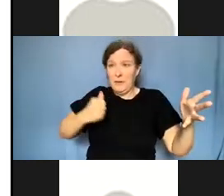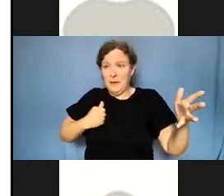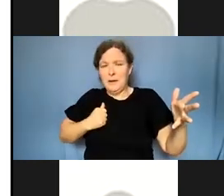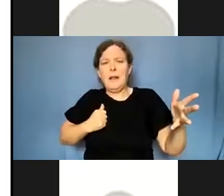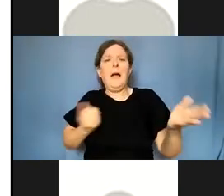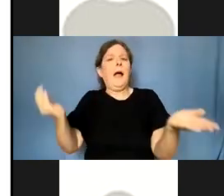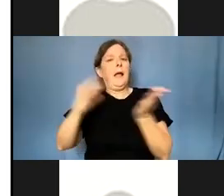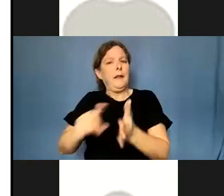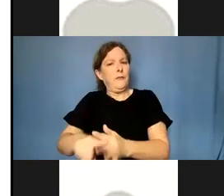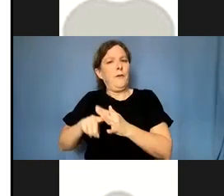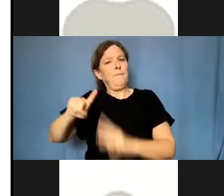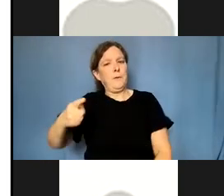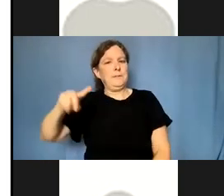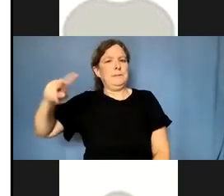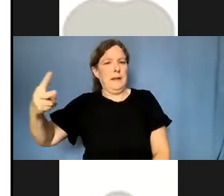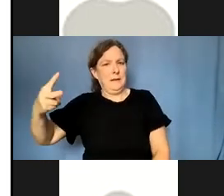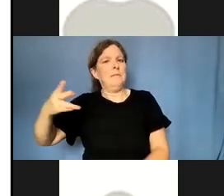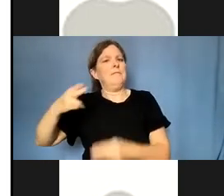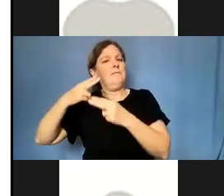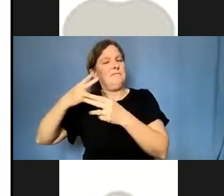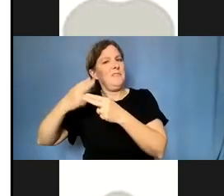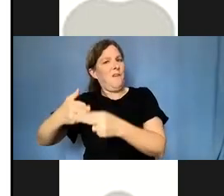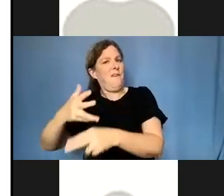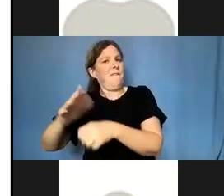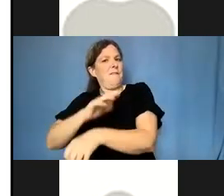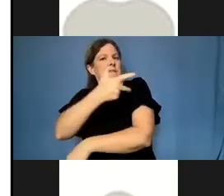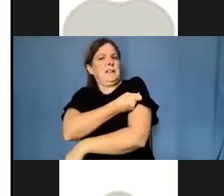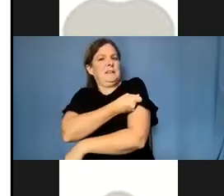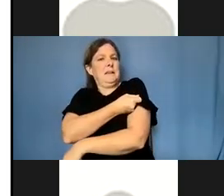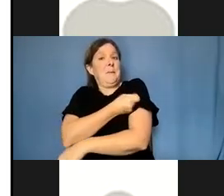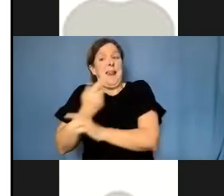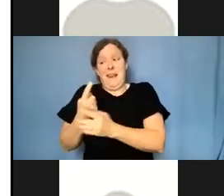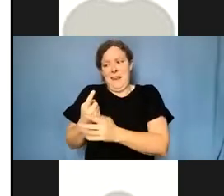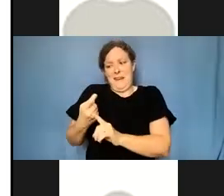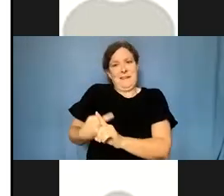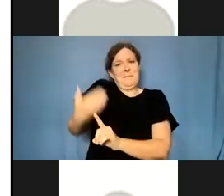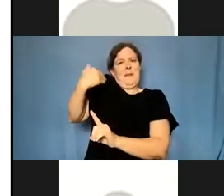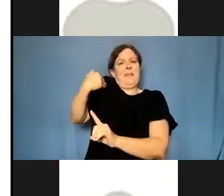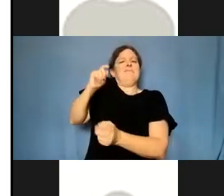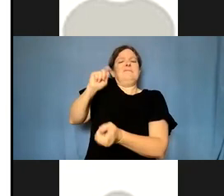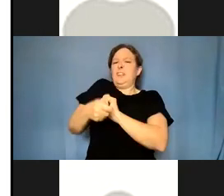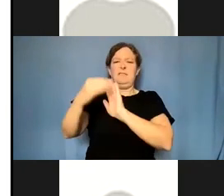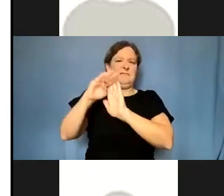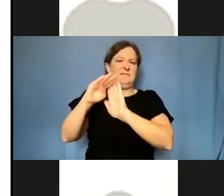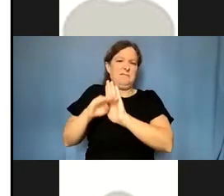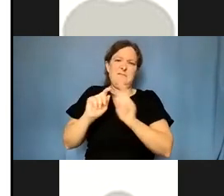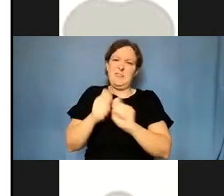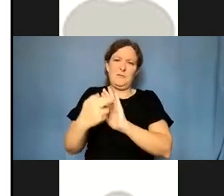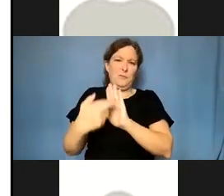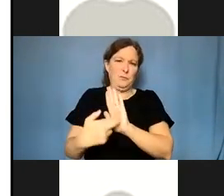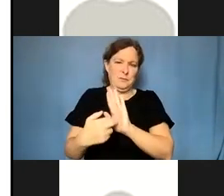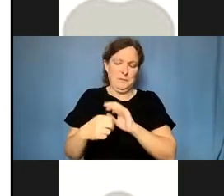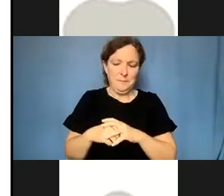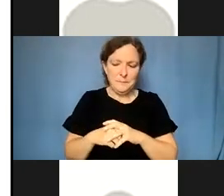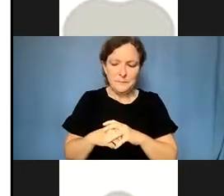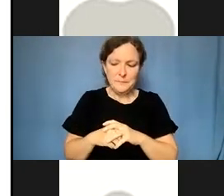doses of mRNA vaccine to be considered fully vaccinated. That changed. So there is now no circumstance